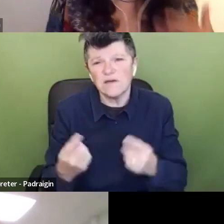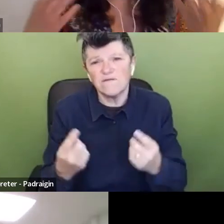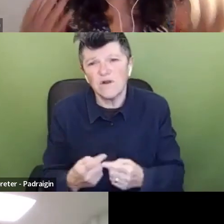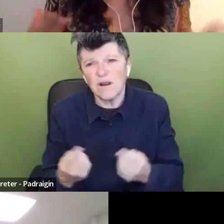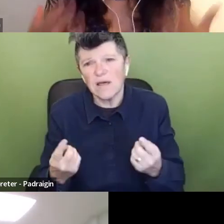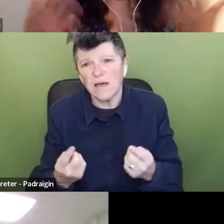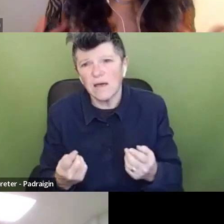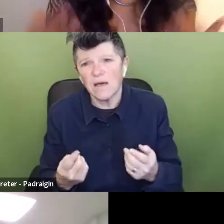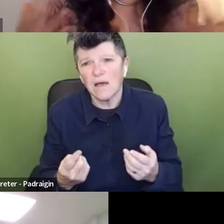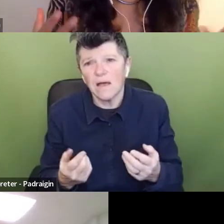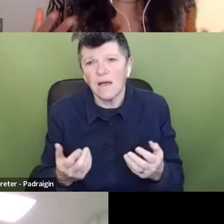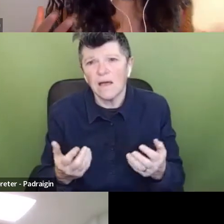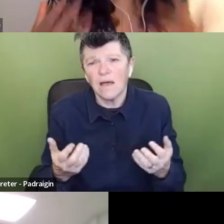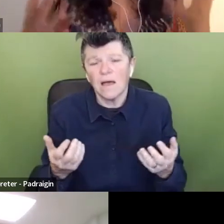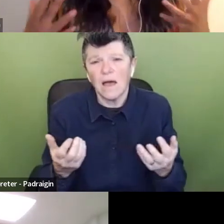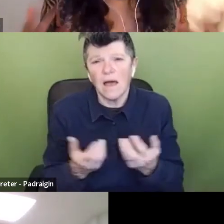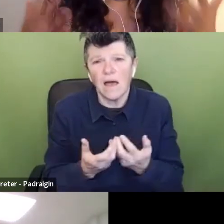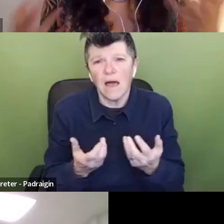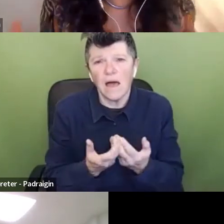how